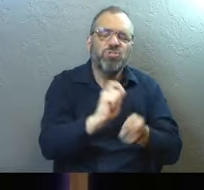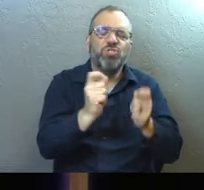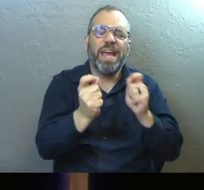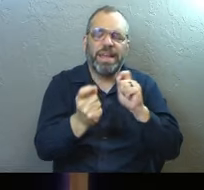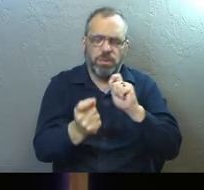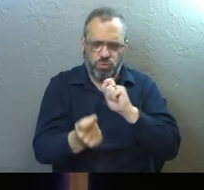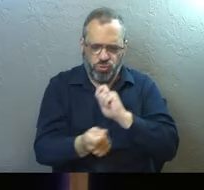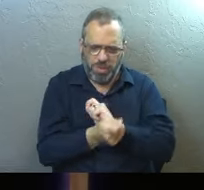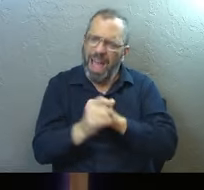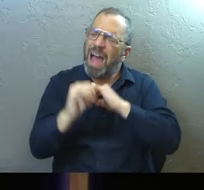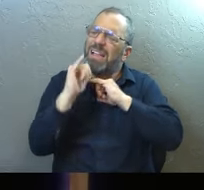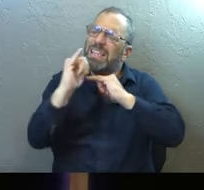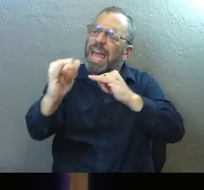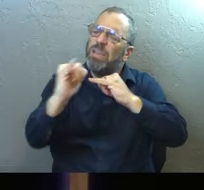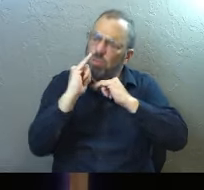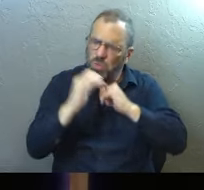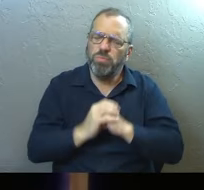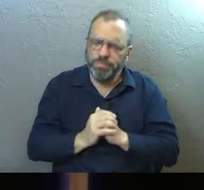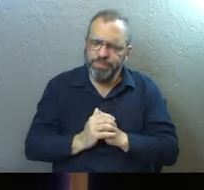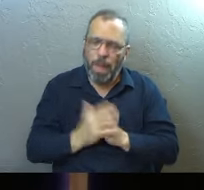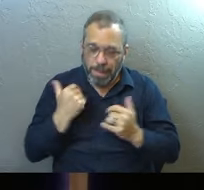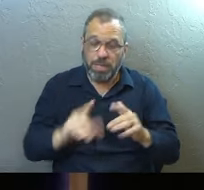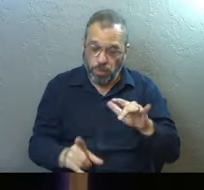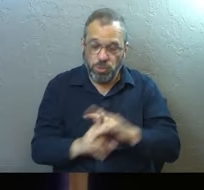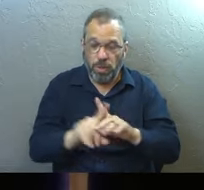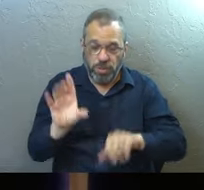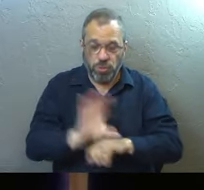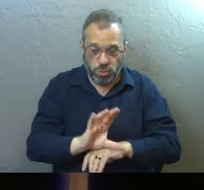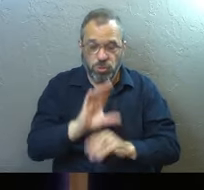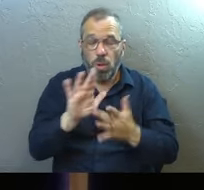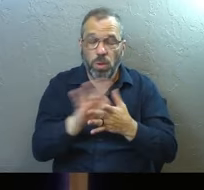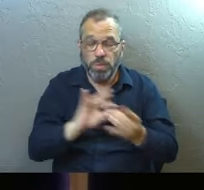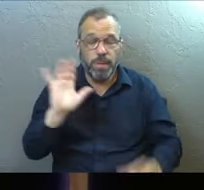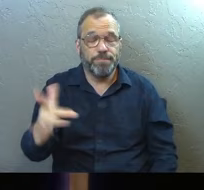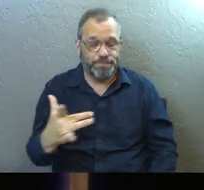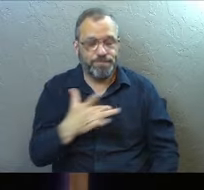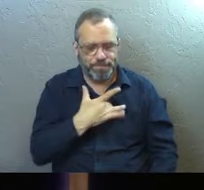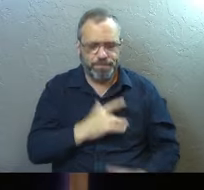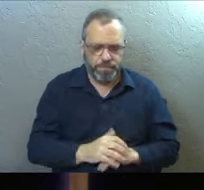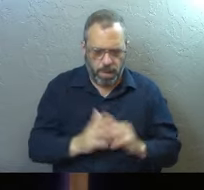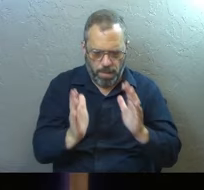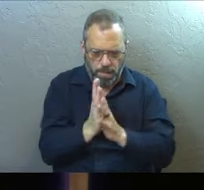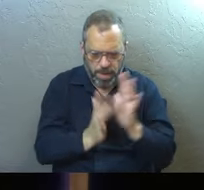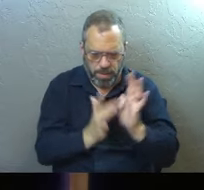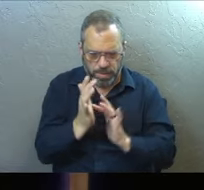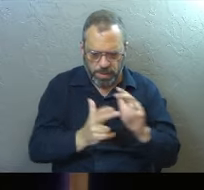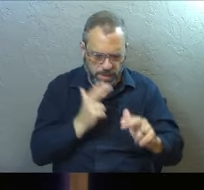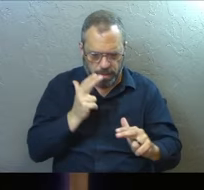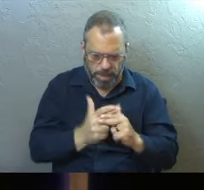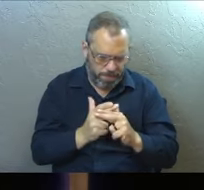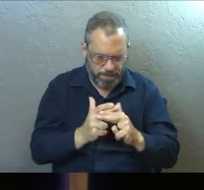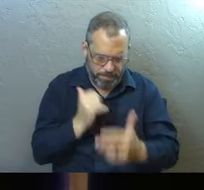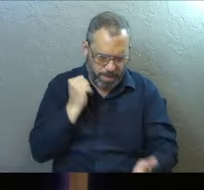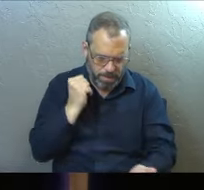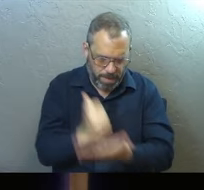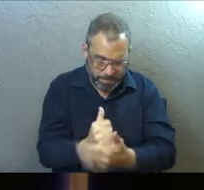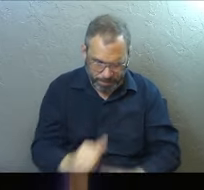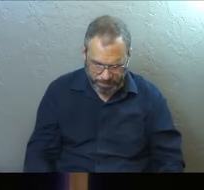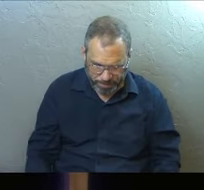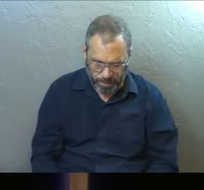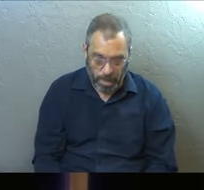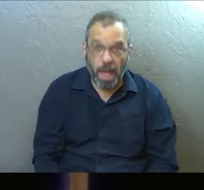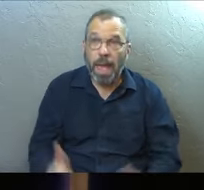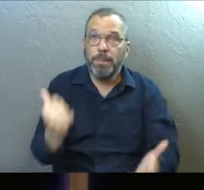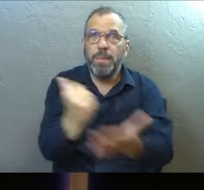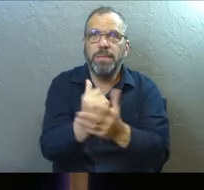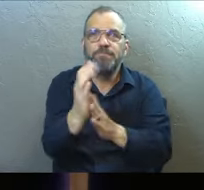here more like you as a result of meeting with you. So Holy Spirit, come do that in us this morning. We pray this in Jesus' name. Amen.